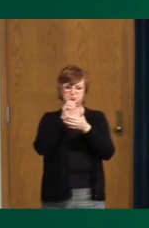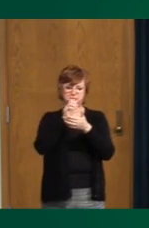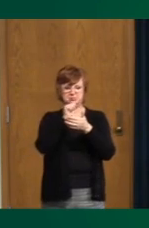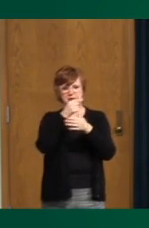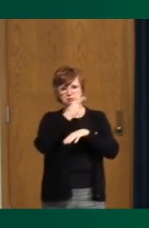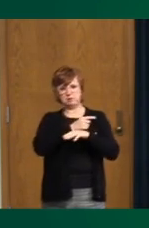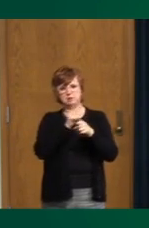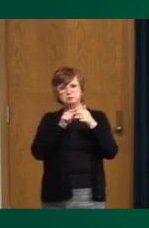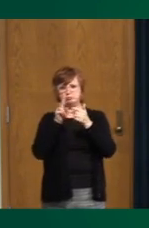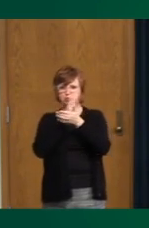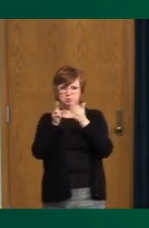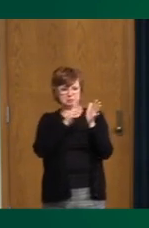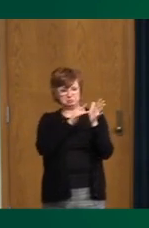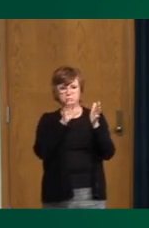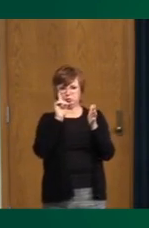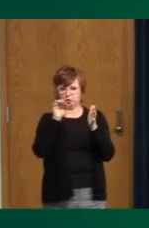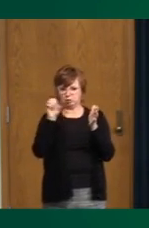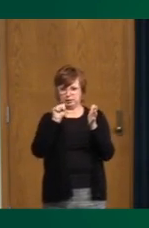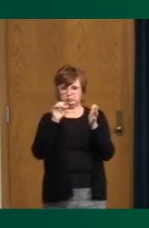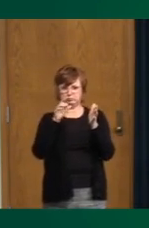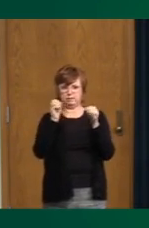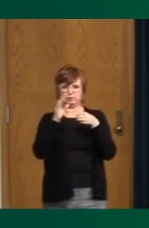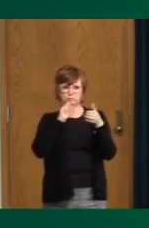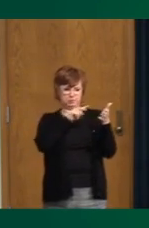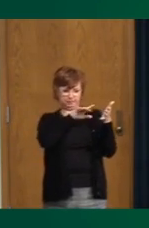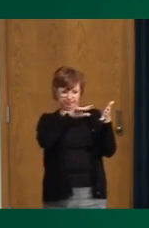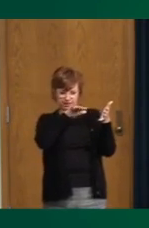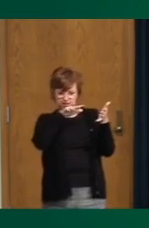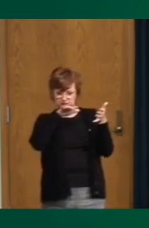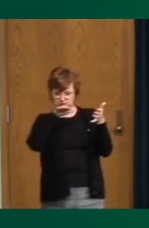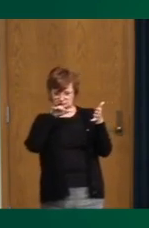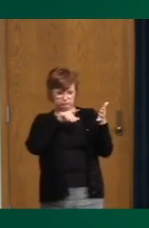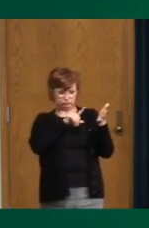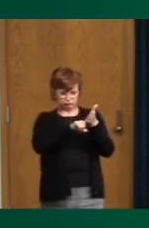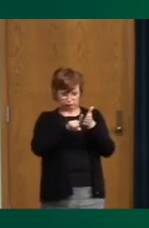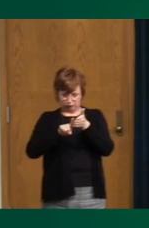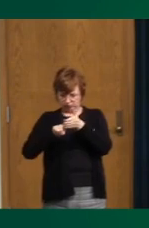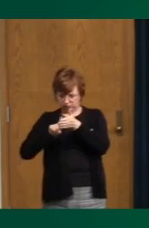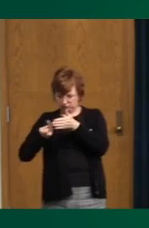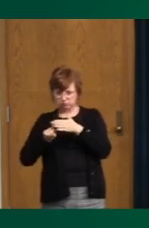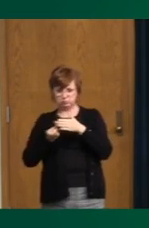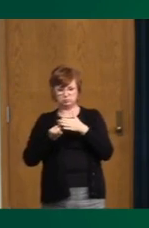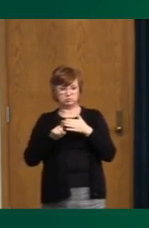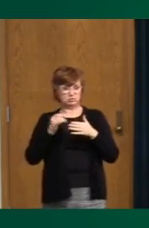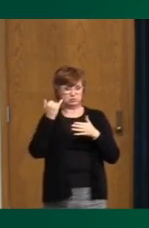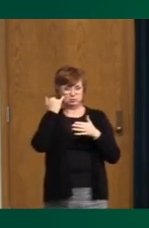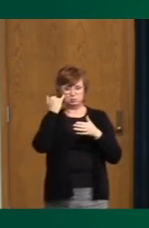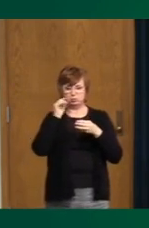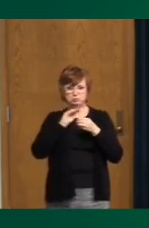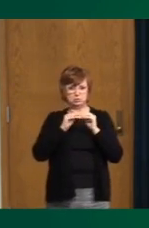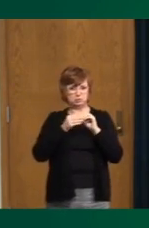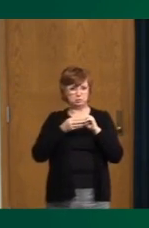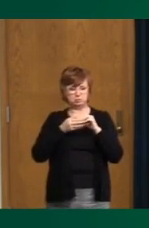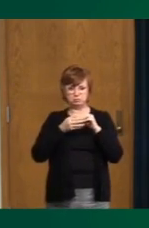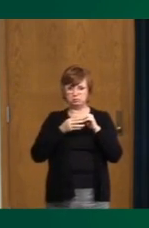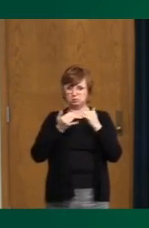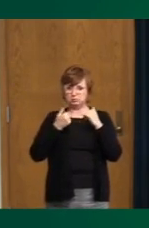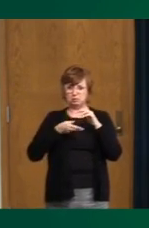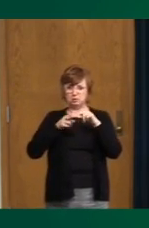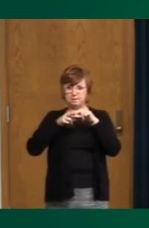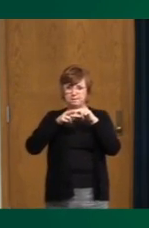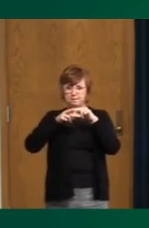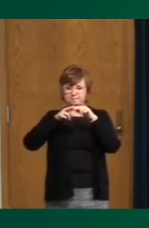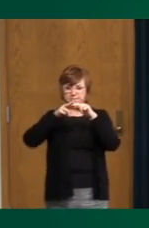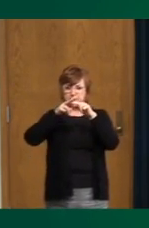weeks, and if they continue to decline and we're not able to actually take some further action to operate in these sectors of our